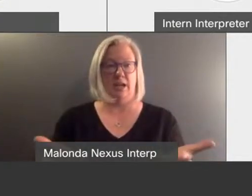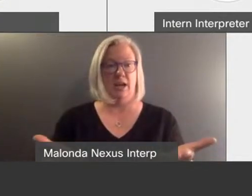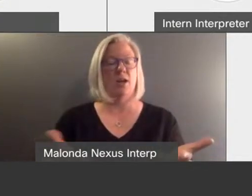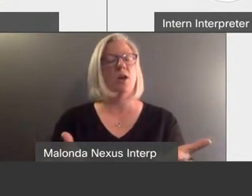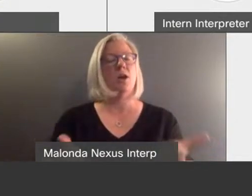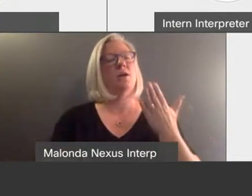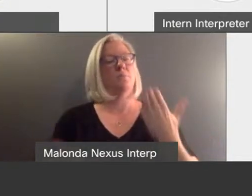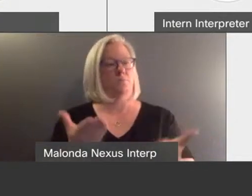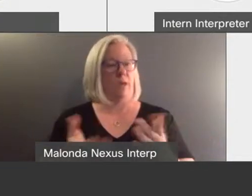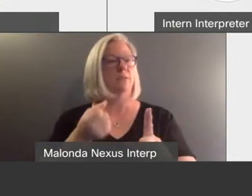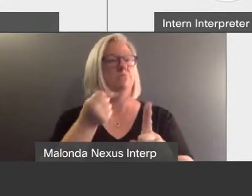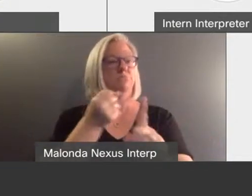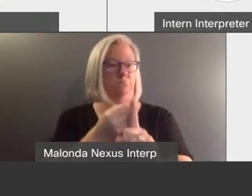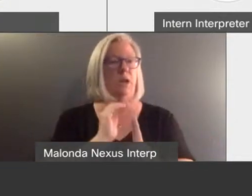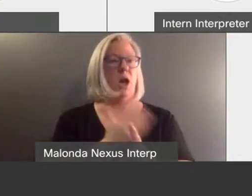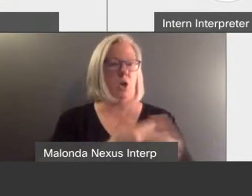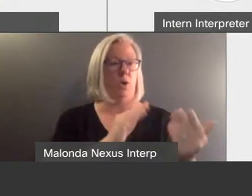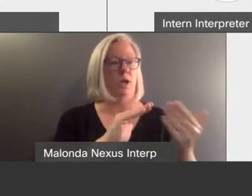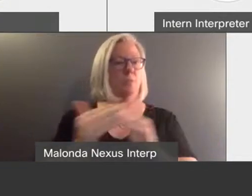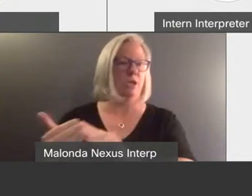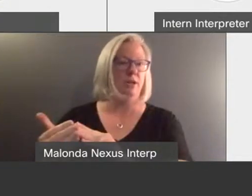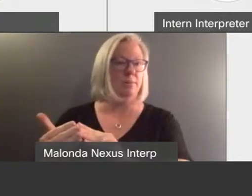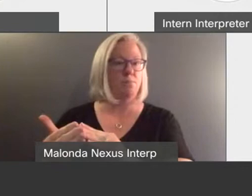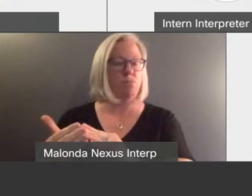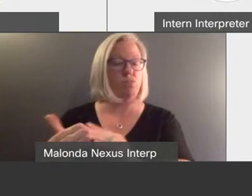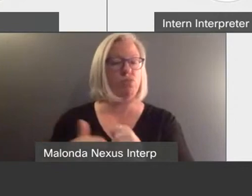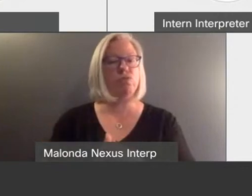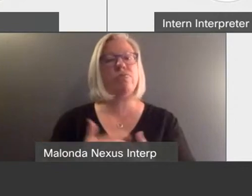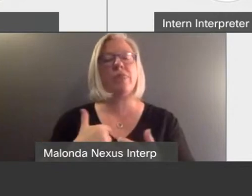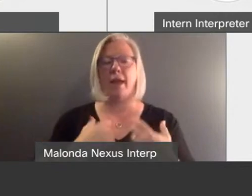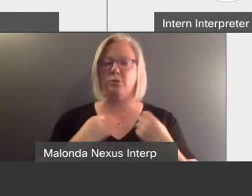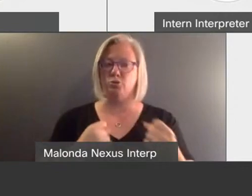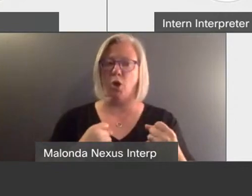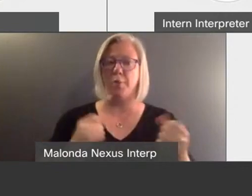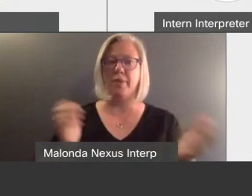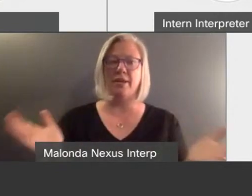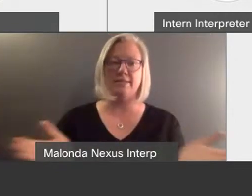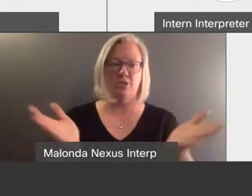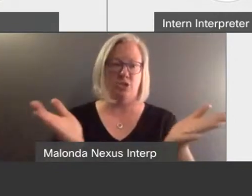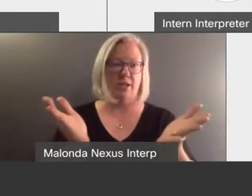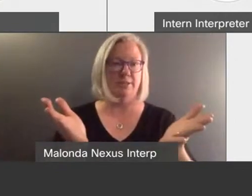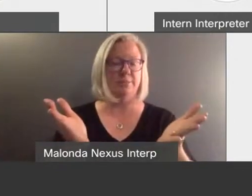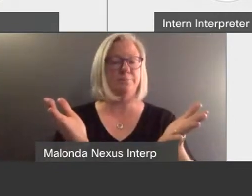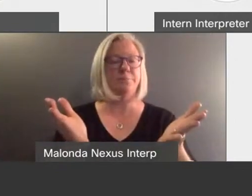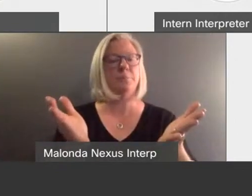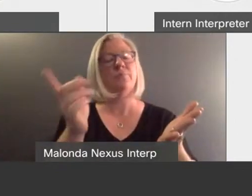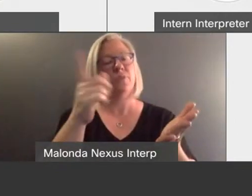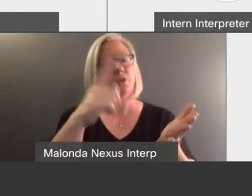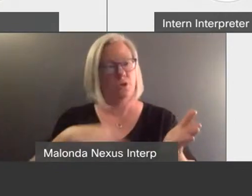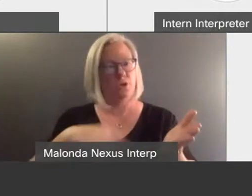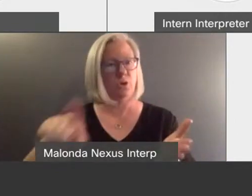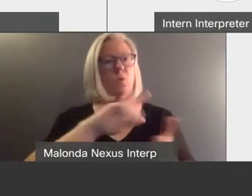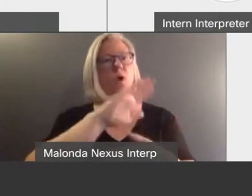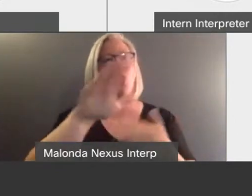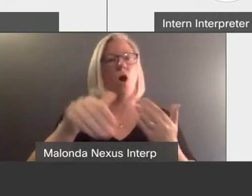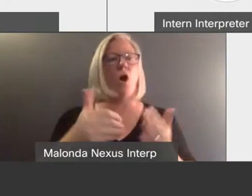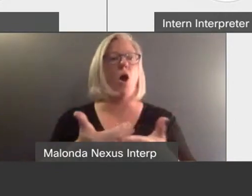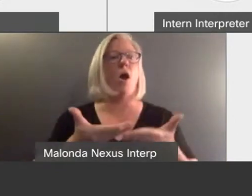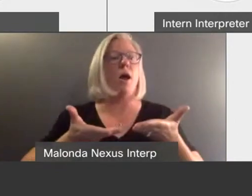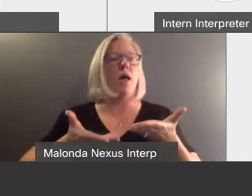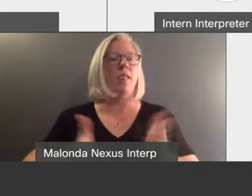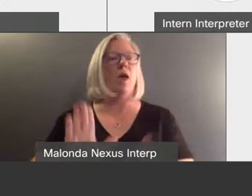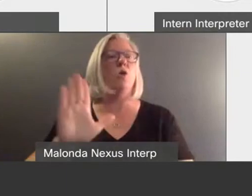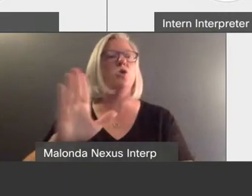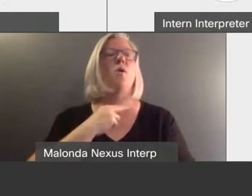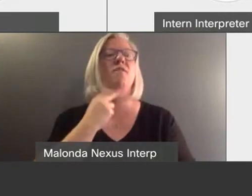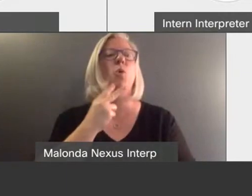very well impact our communities. I strongly suggest to each of you to continue to let your voice be